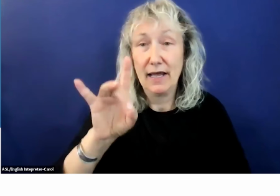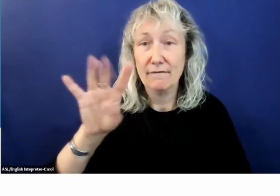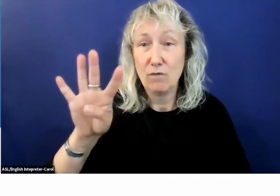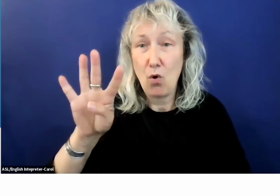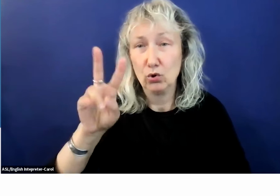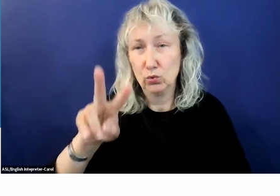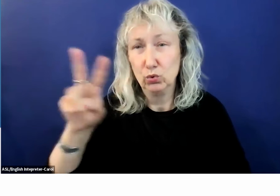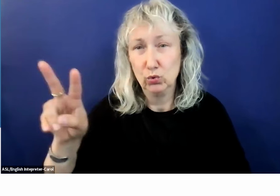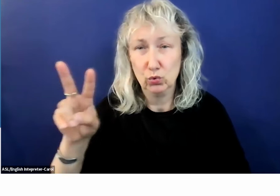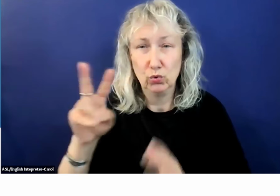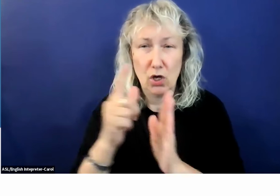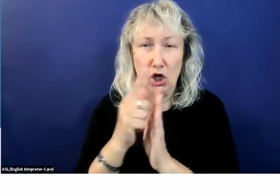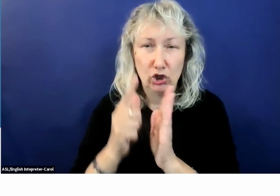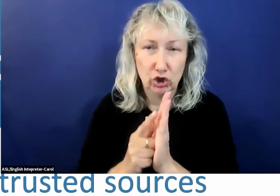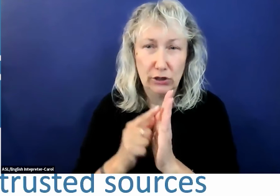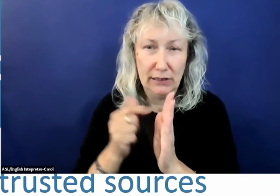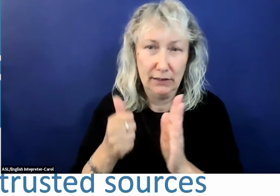503-378-8422. Next slide, please.